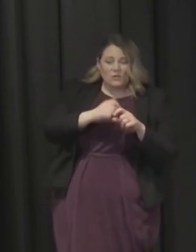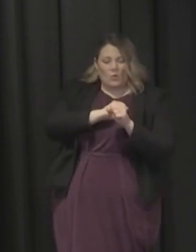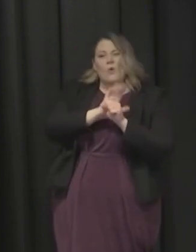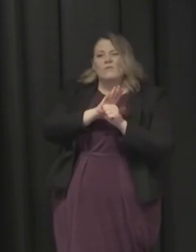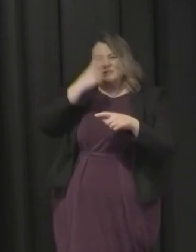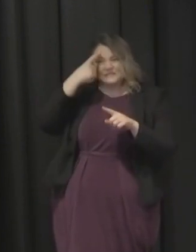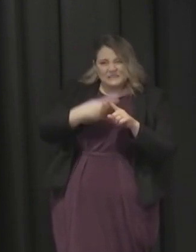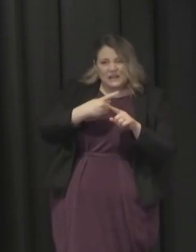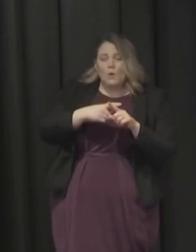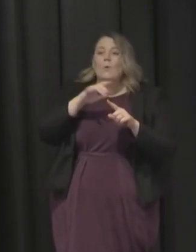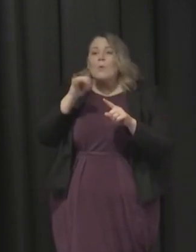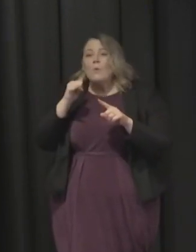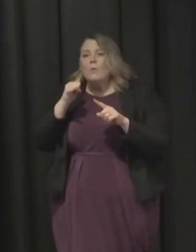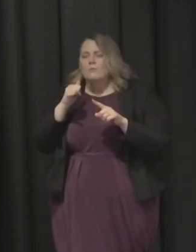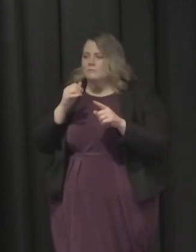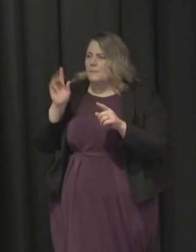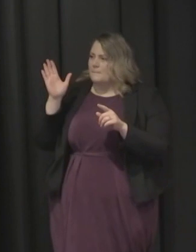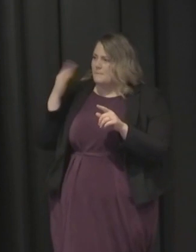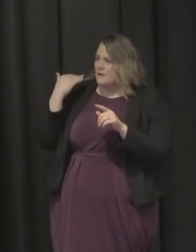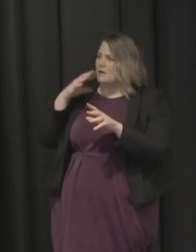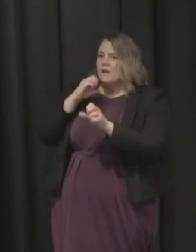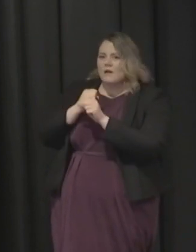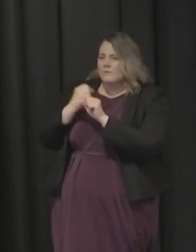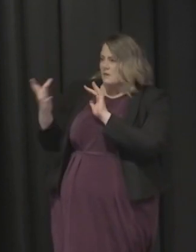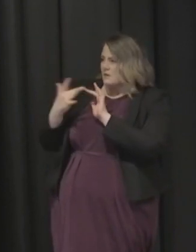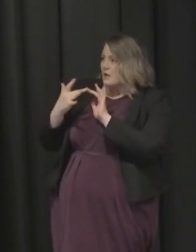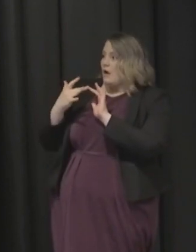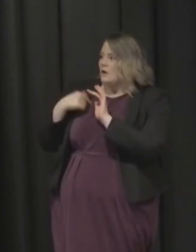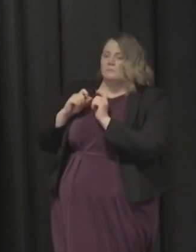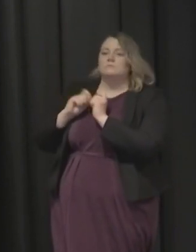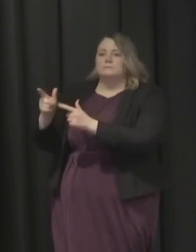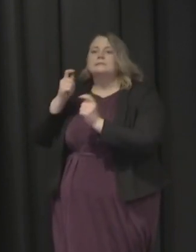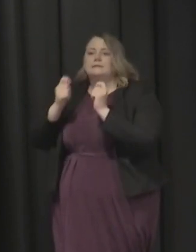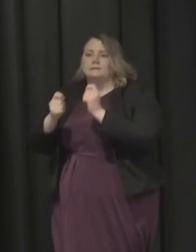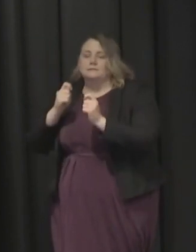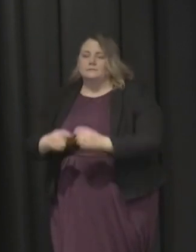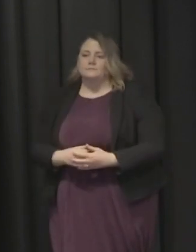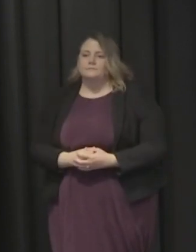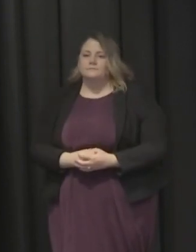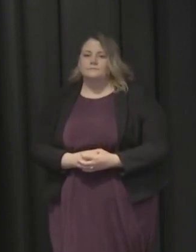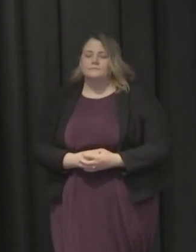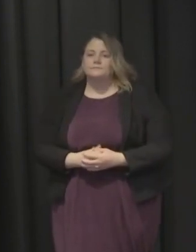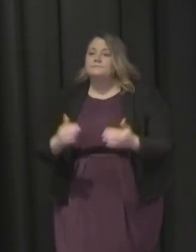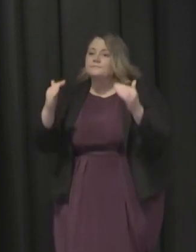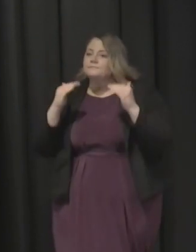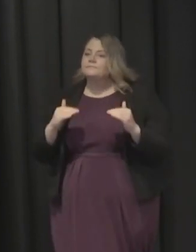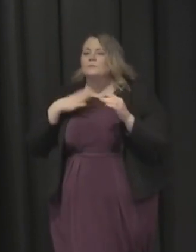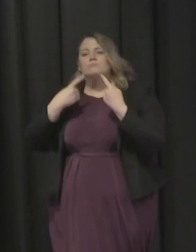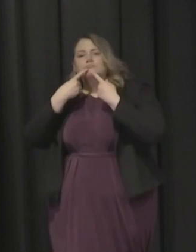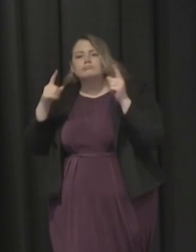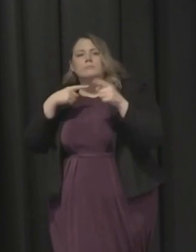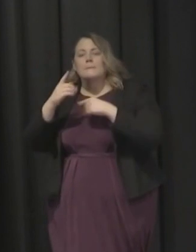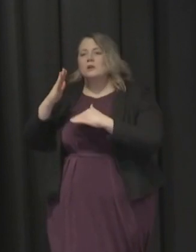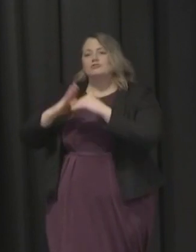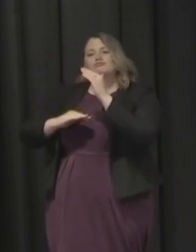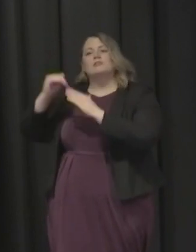and reiterating that how thankful I am to industry for their honest and frank discussions that they've had with both